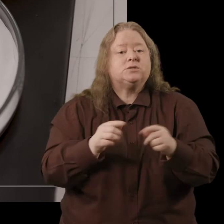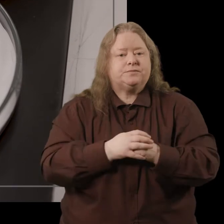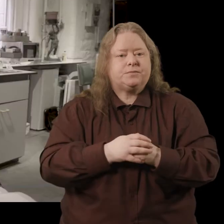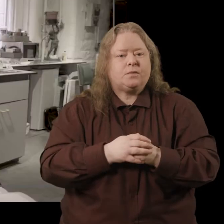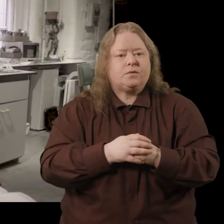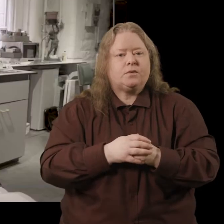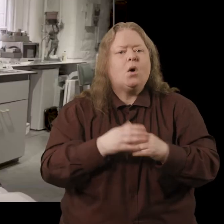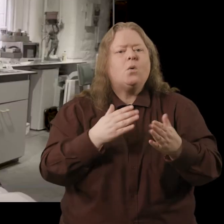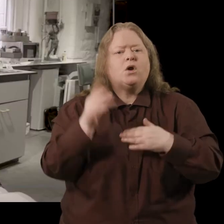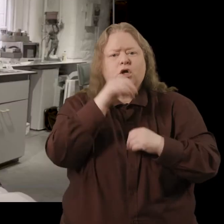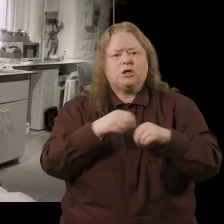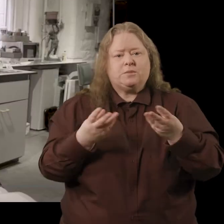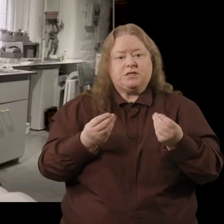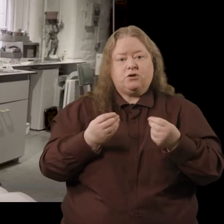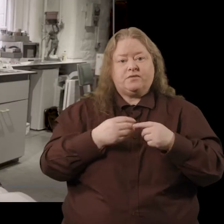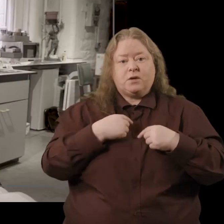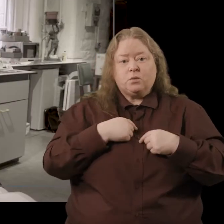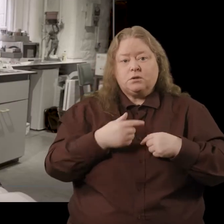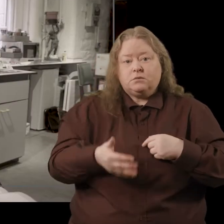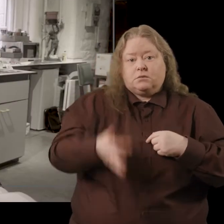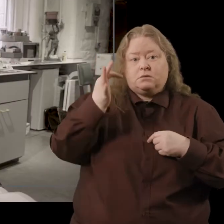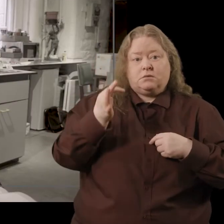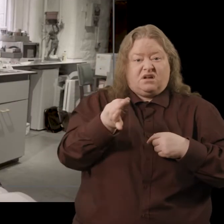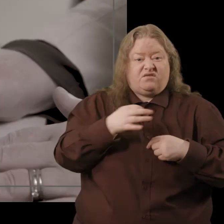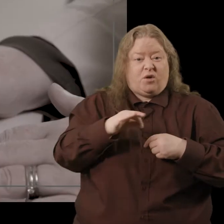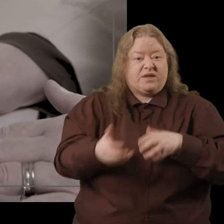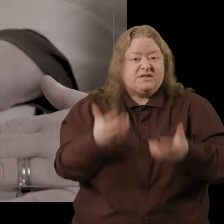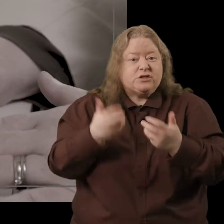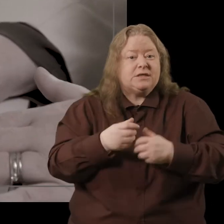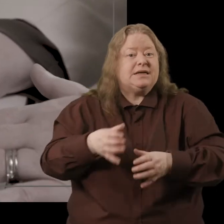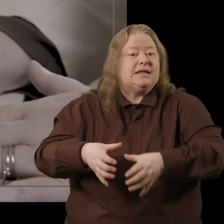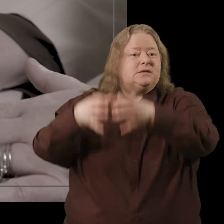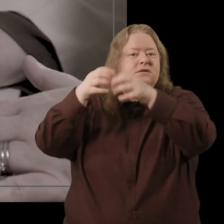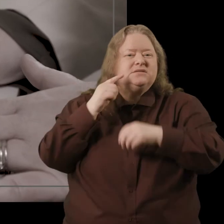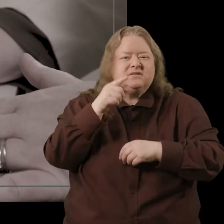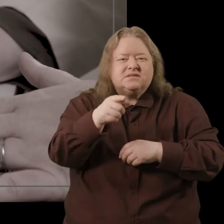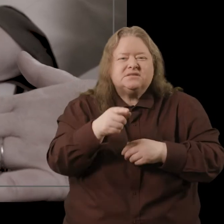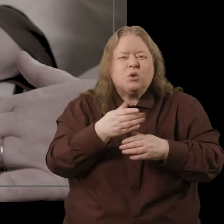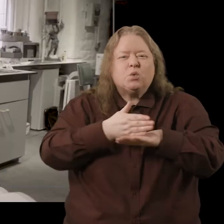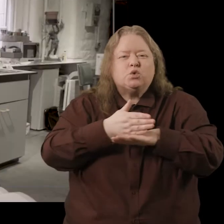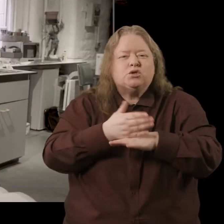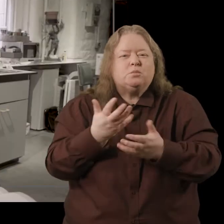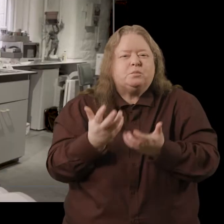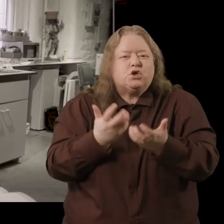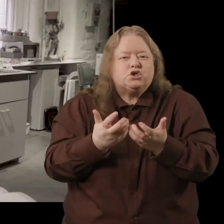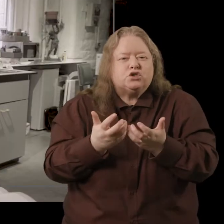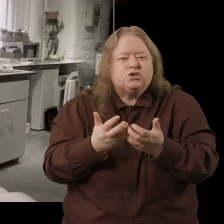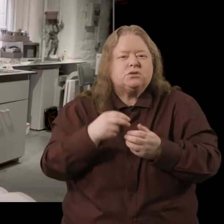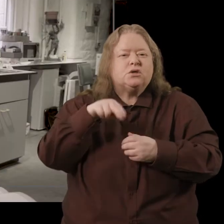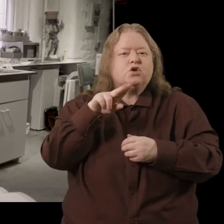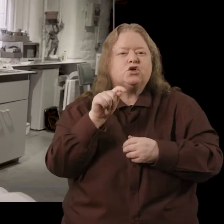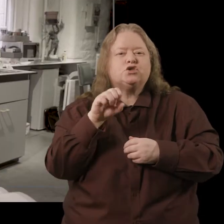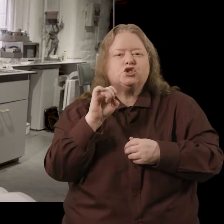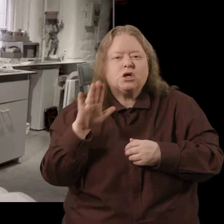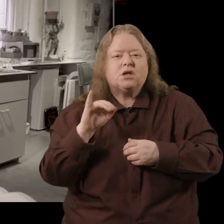at here is material that we've recovered from the excavations at Glendalough. So these are little burnt pieces of wood and nutshell and